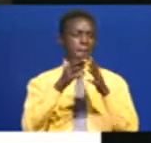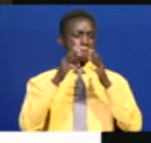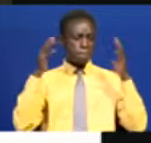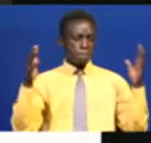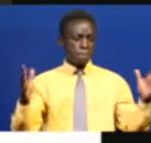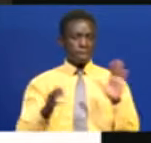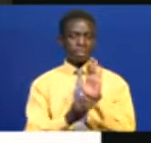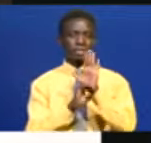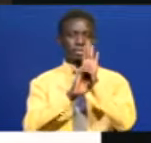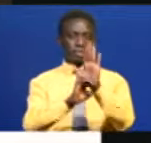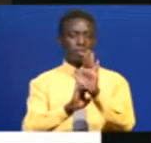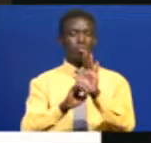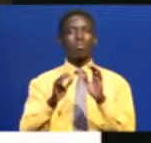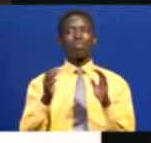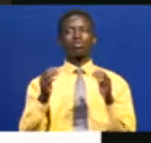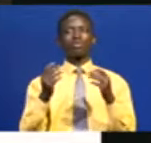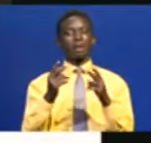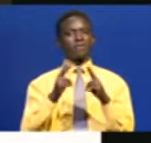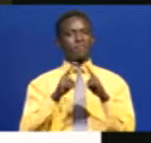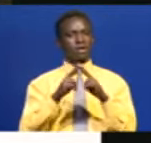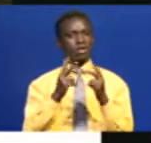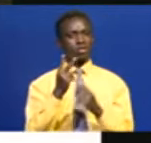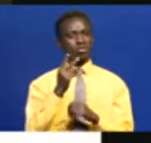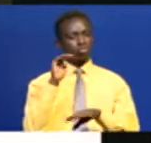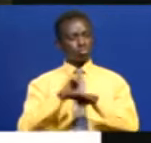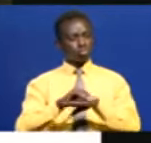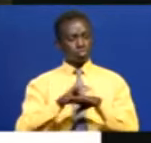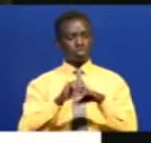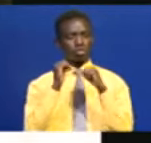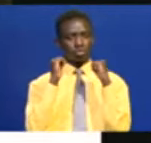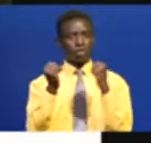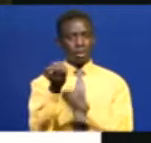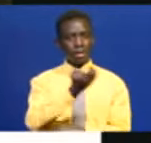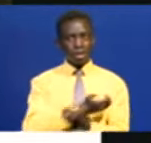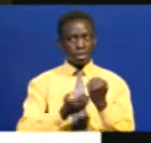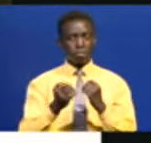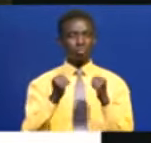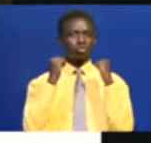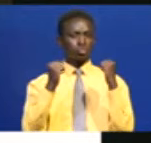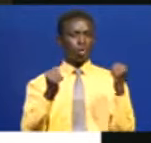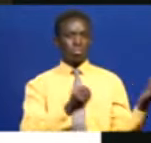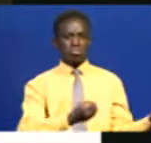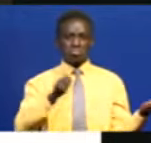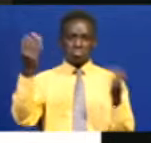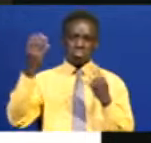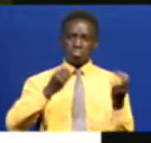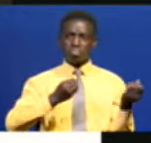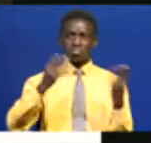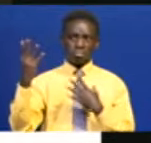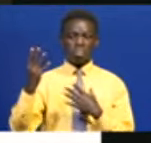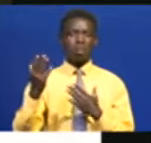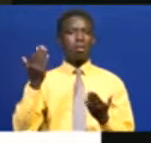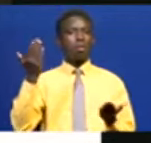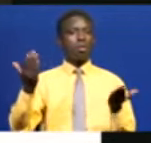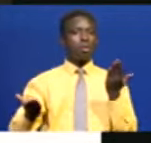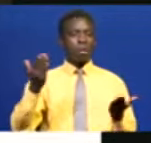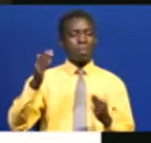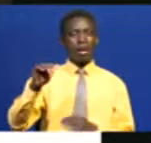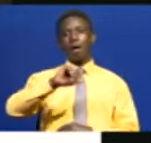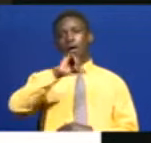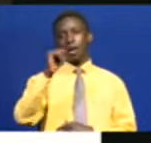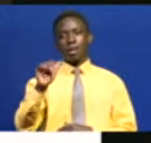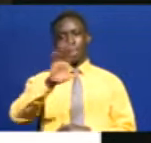good, strong economy and strong export rate for the, according to the other African